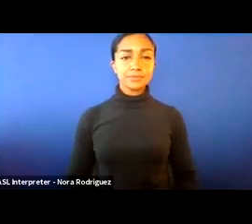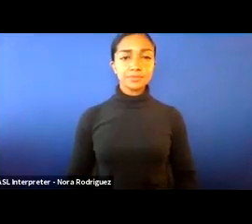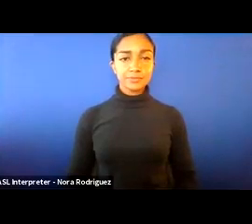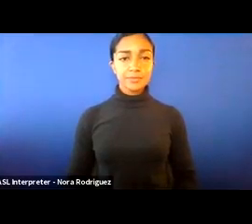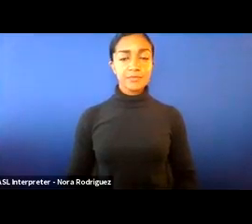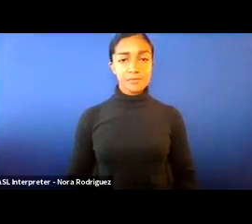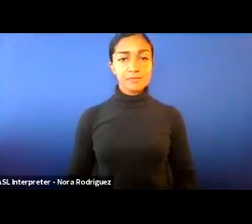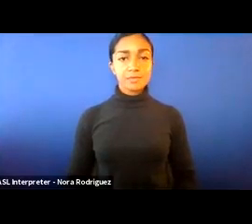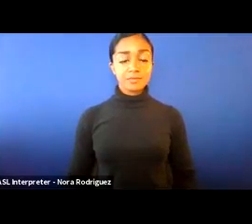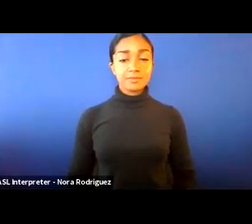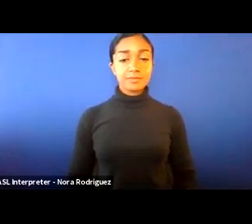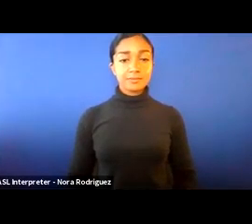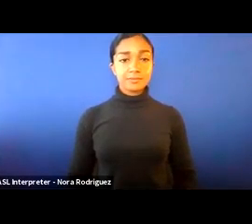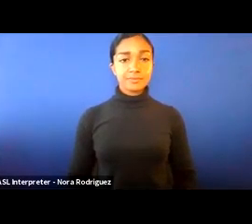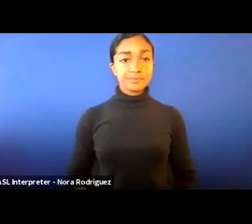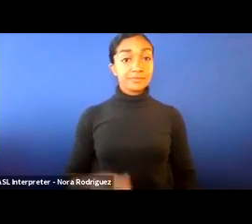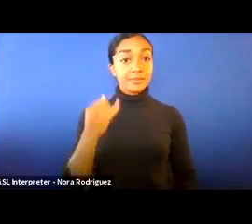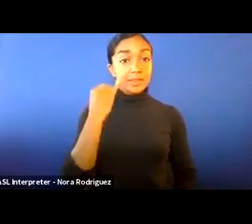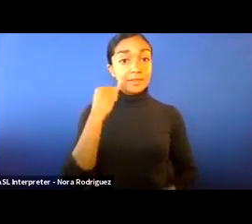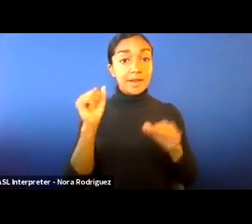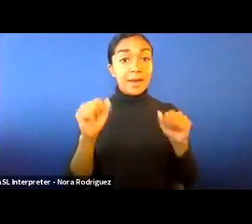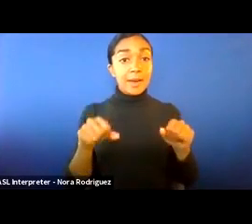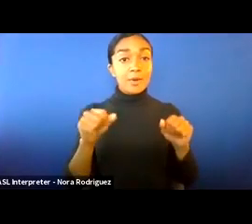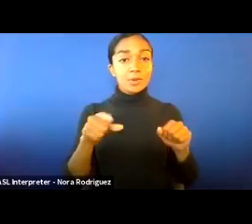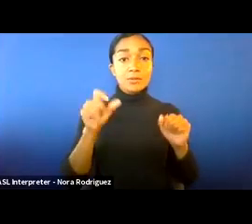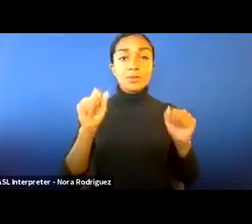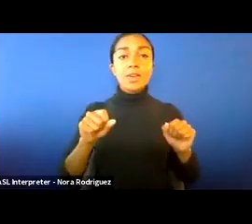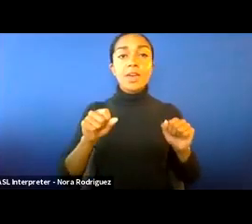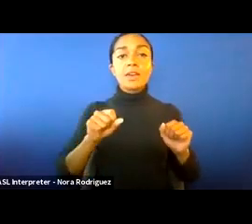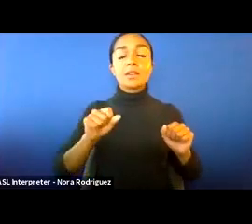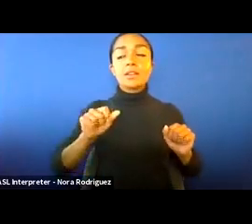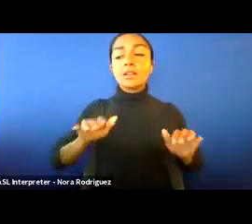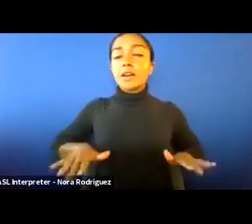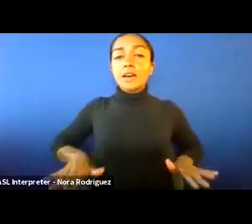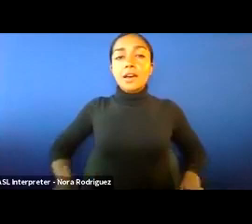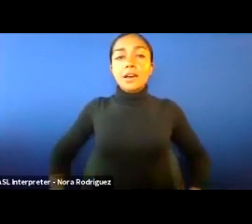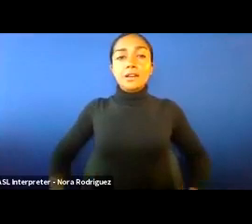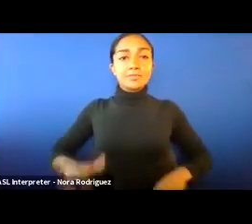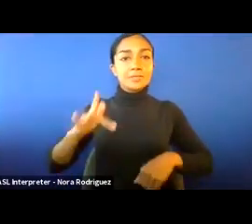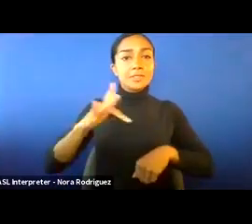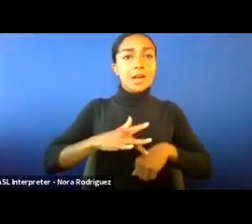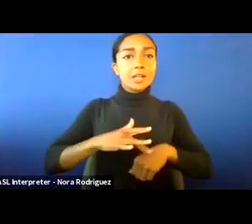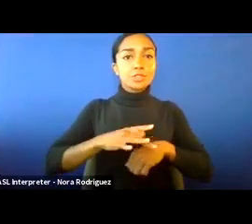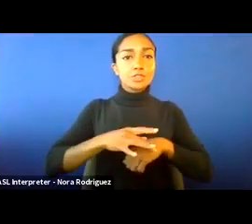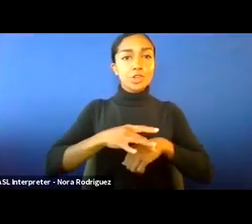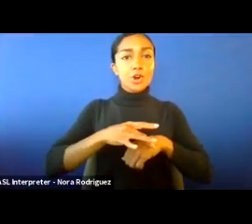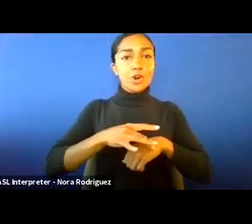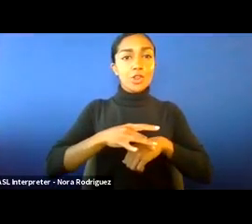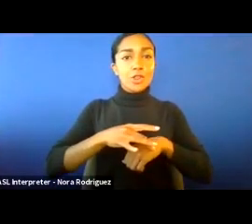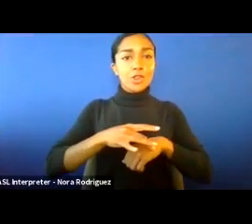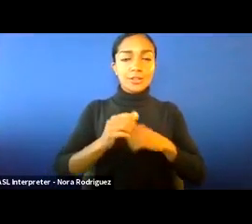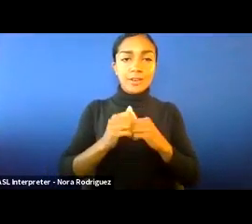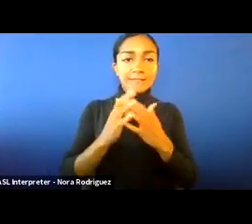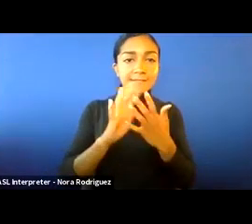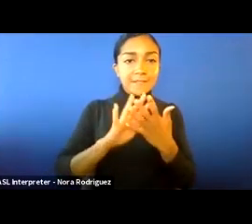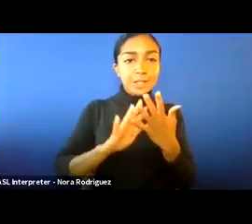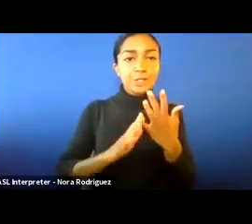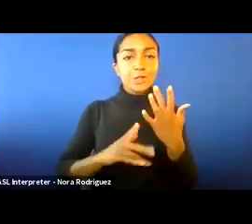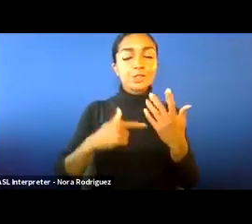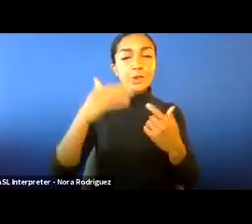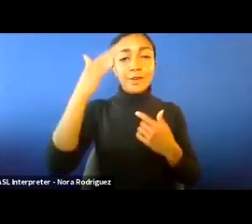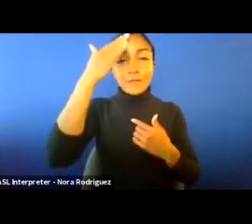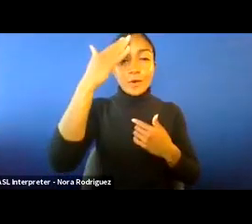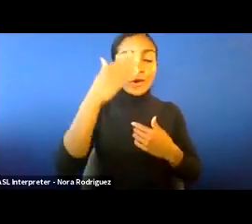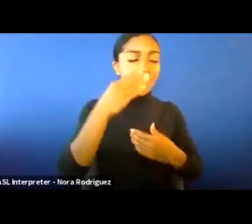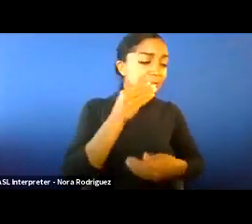If able, you can reach down and touch the earth, touch the ground with your fingers or your forehead, or give a kiss to